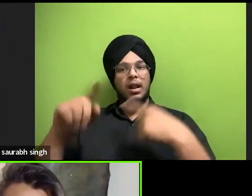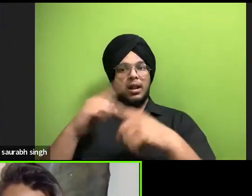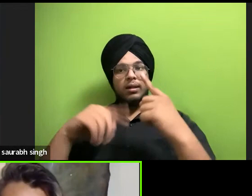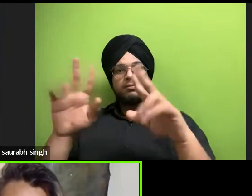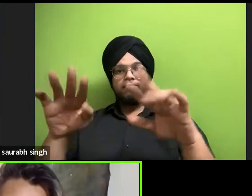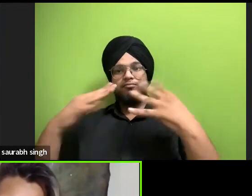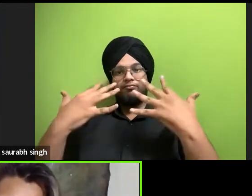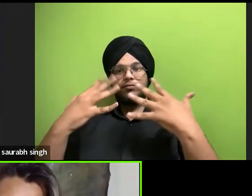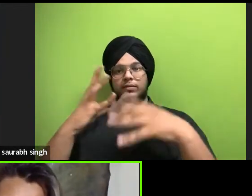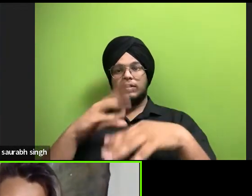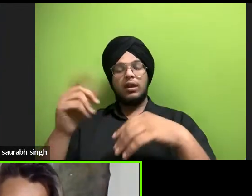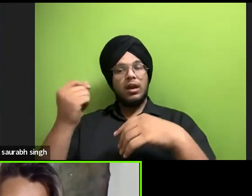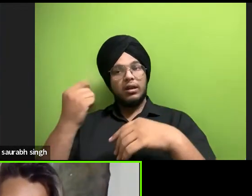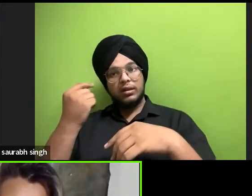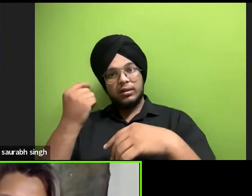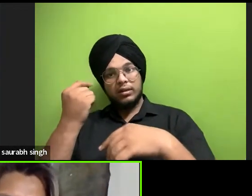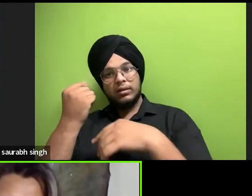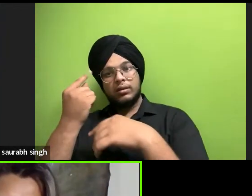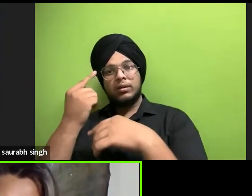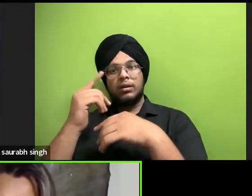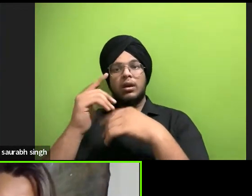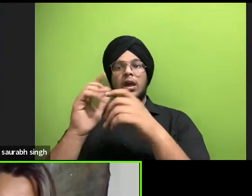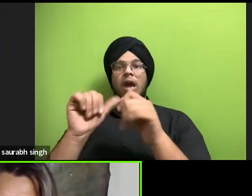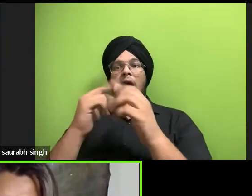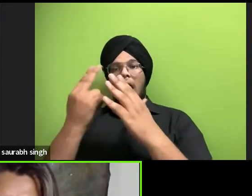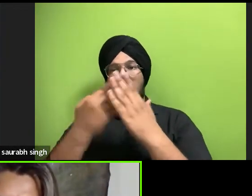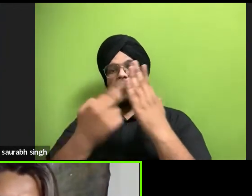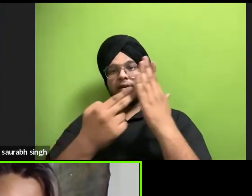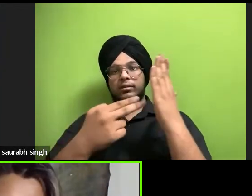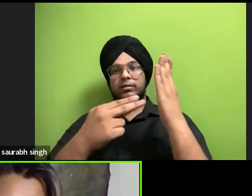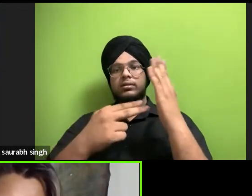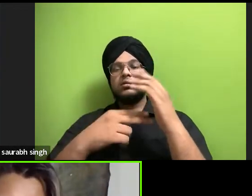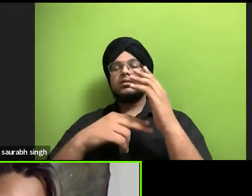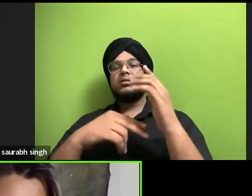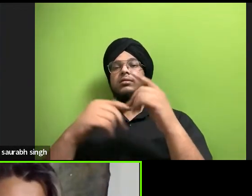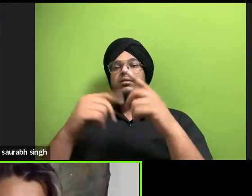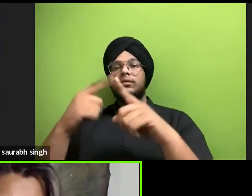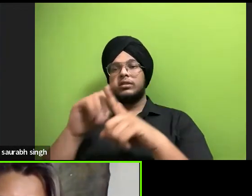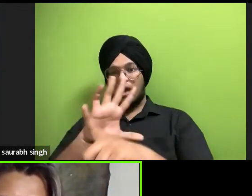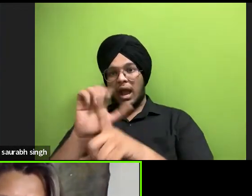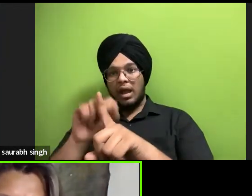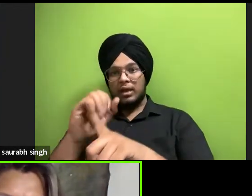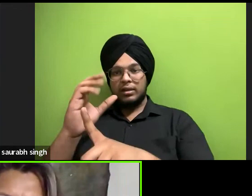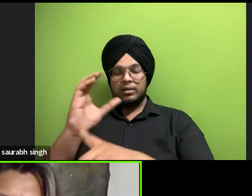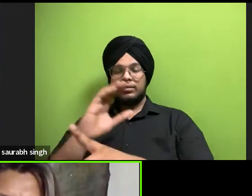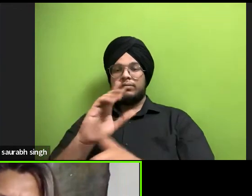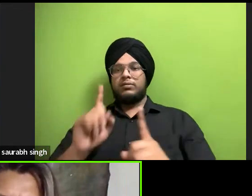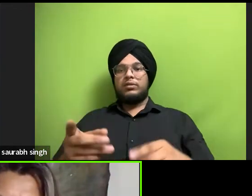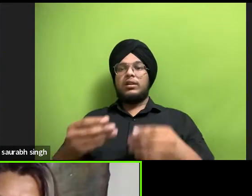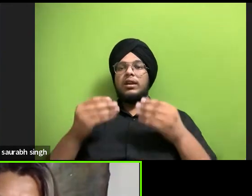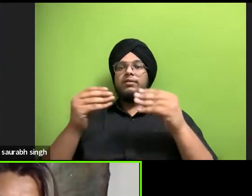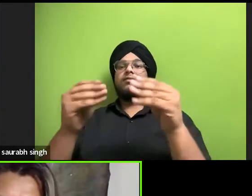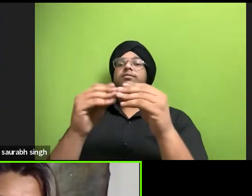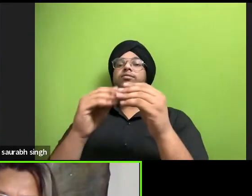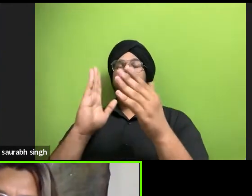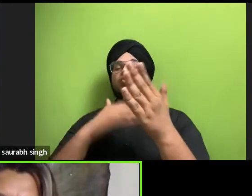and understand that art and culture provide a really